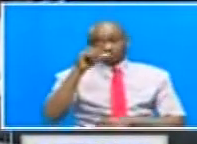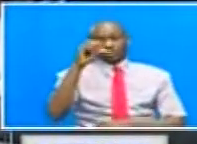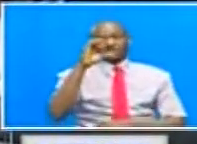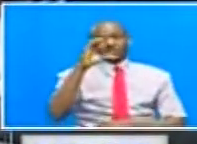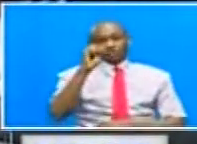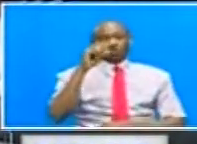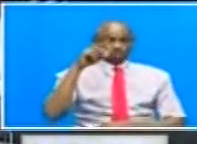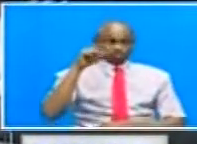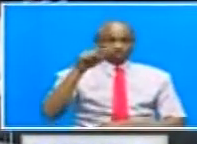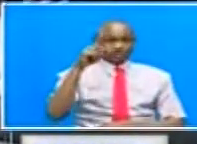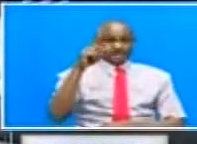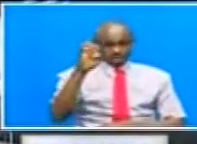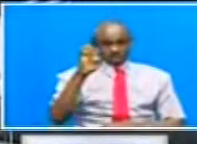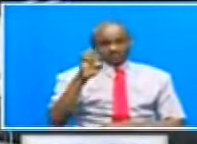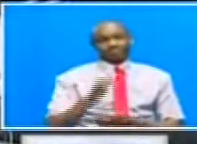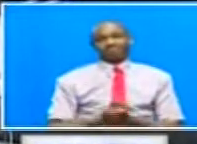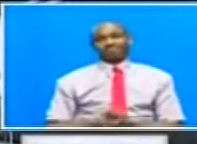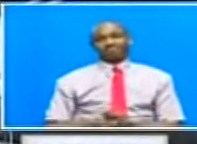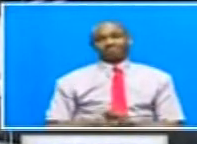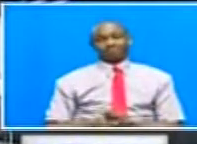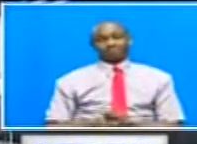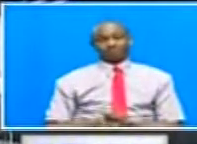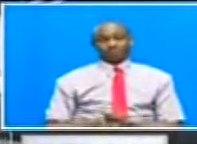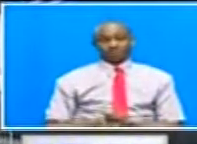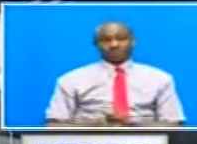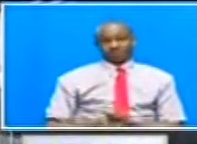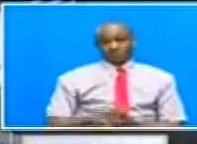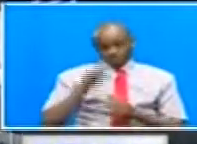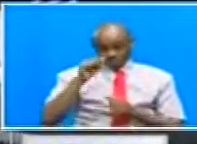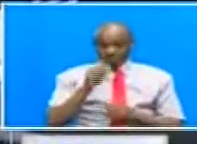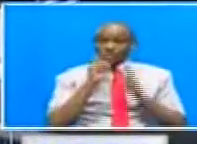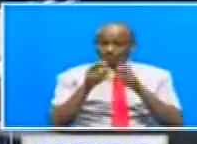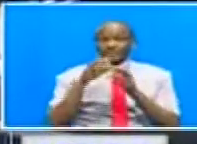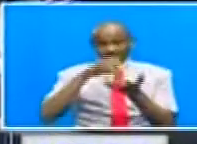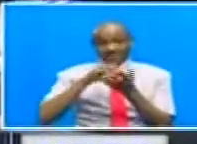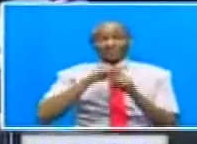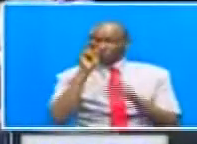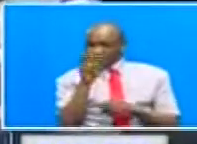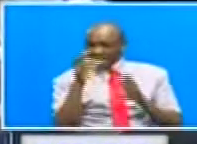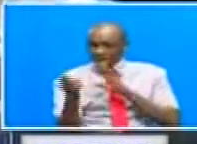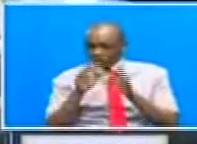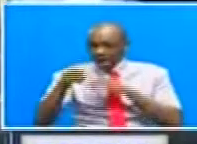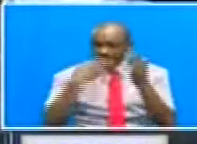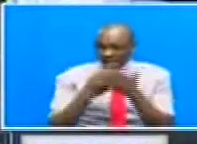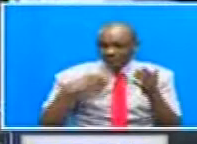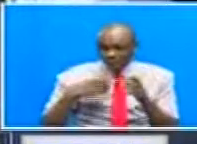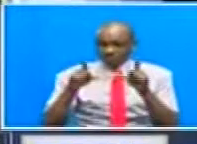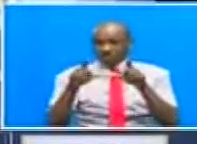www.shuleyangu.co.ke. All right. In terms of being able to report cases of grabbing, you can not only report cases, but you can actually look at how do you go